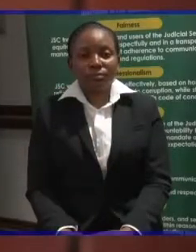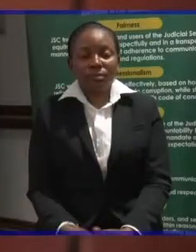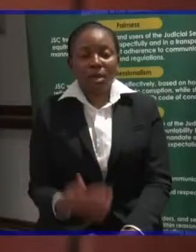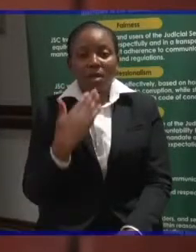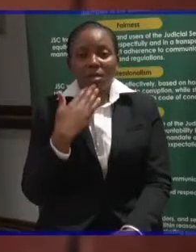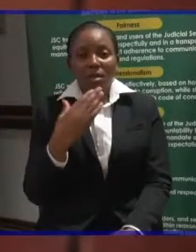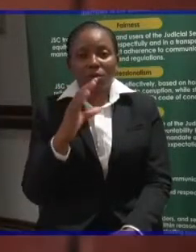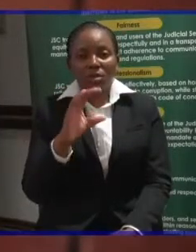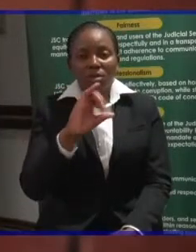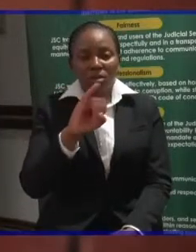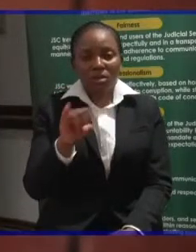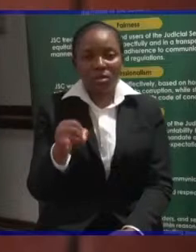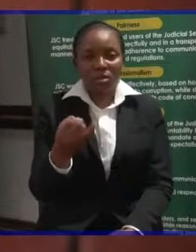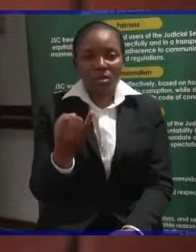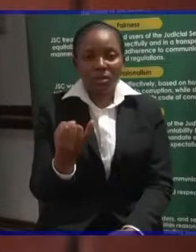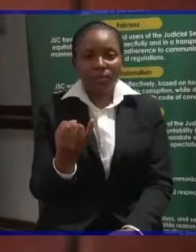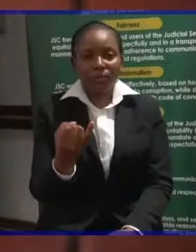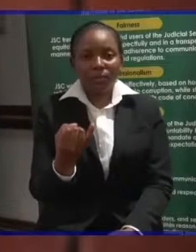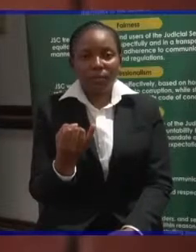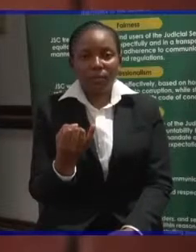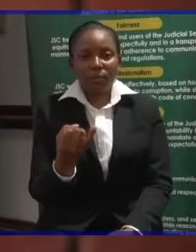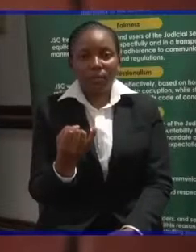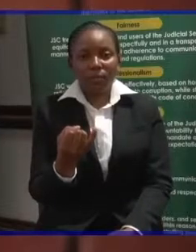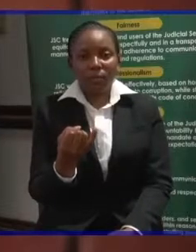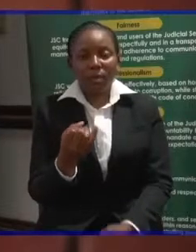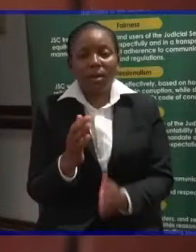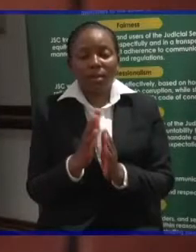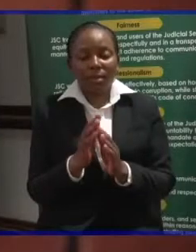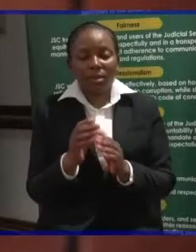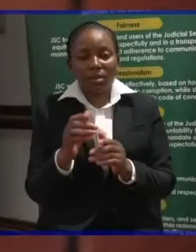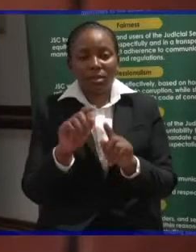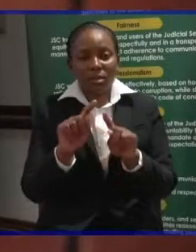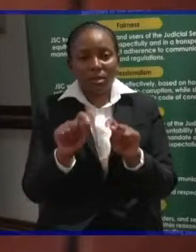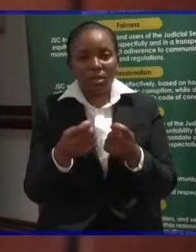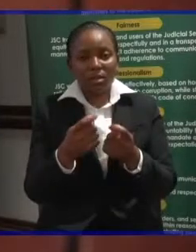Thank you, CJ. I kindly request that you repeat it.